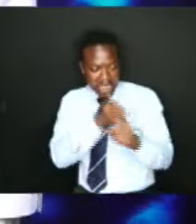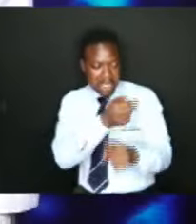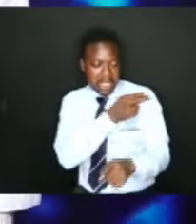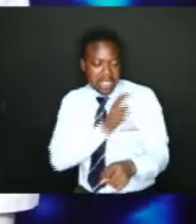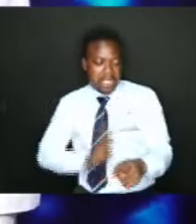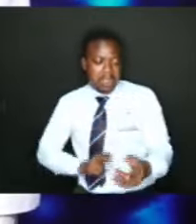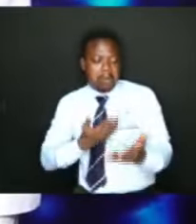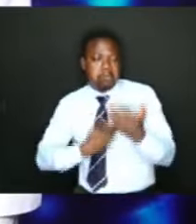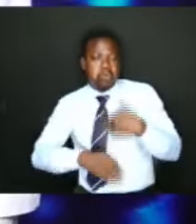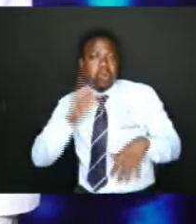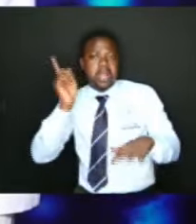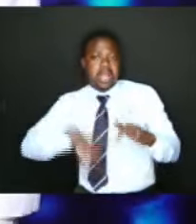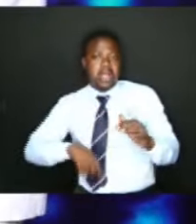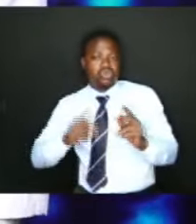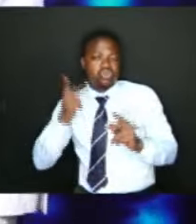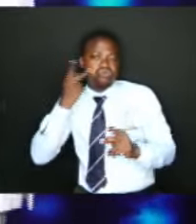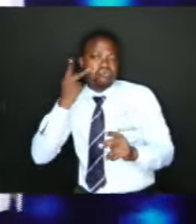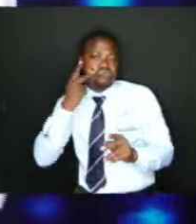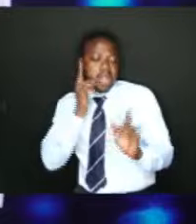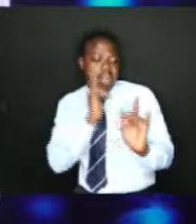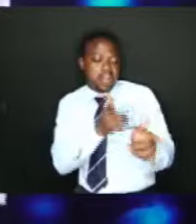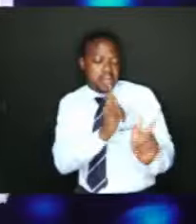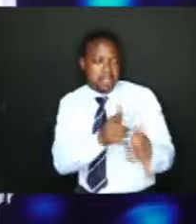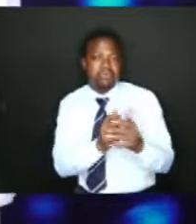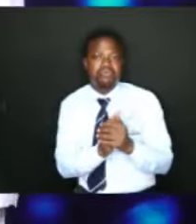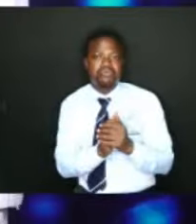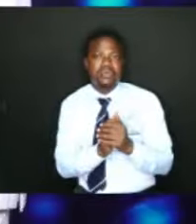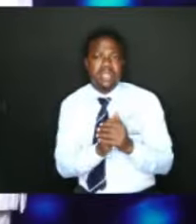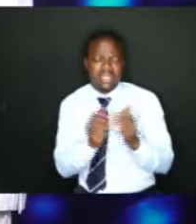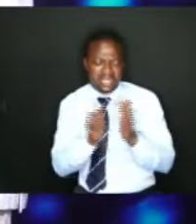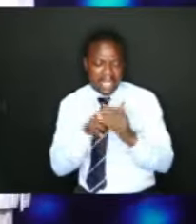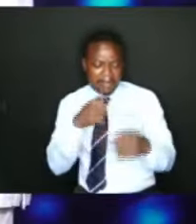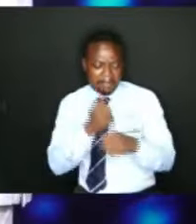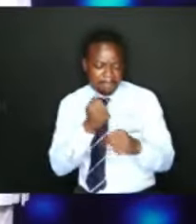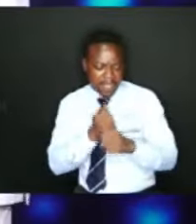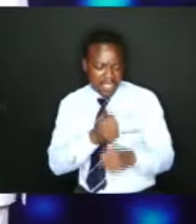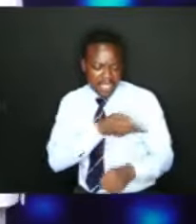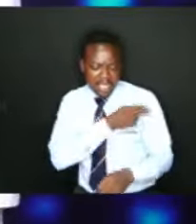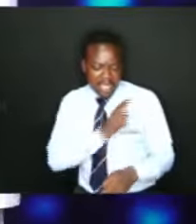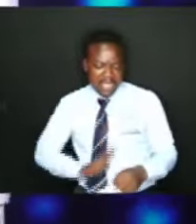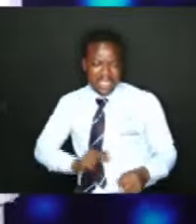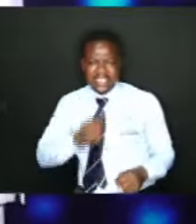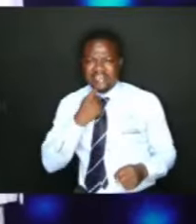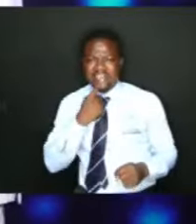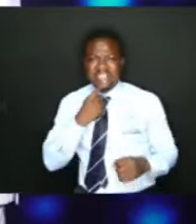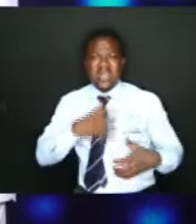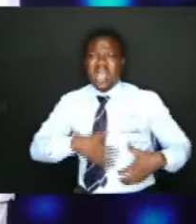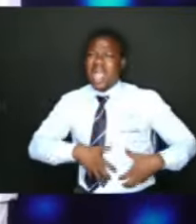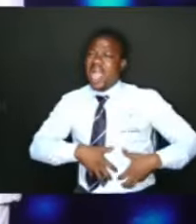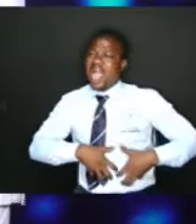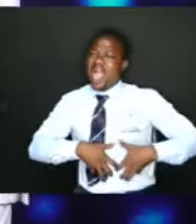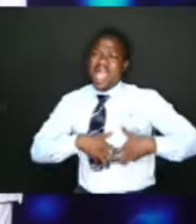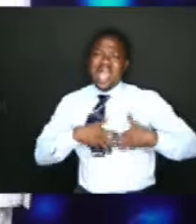on Weyano Sreno. And this irritated her, Hannah.